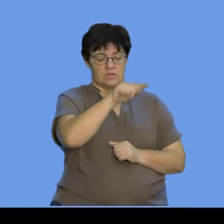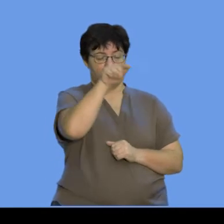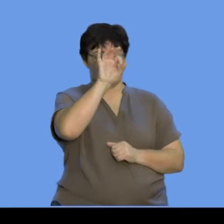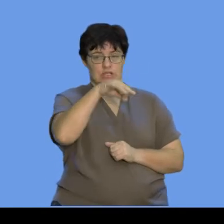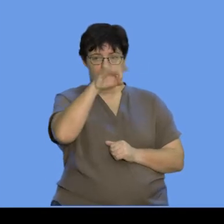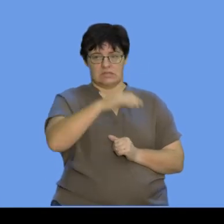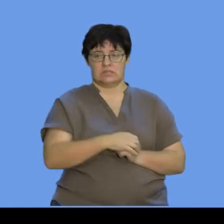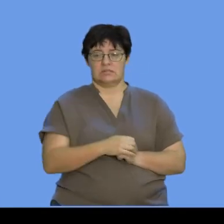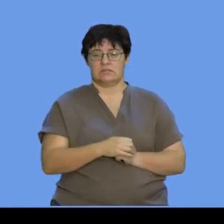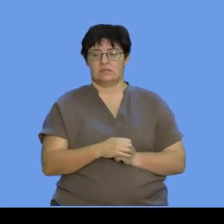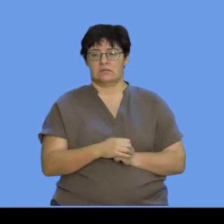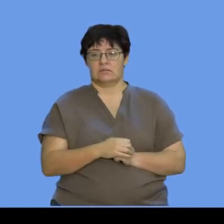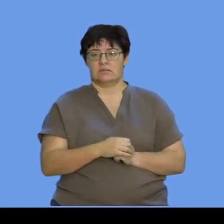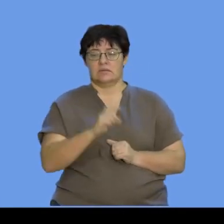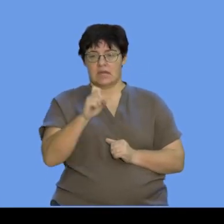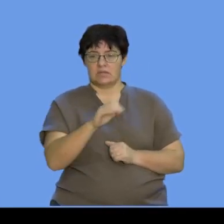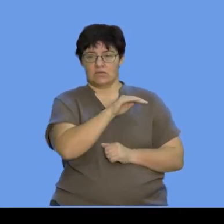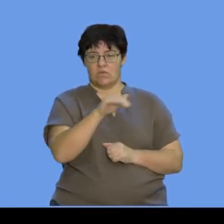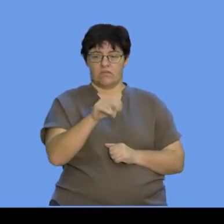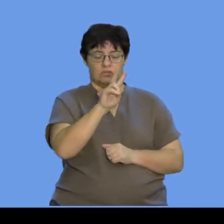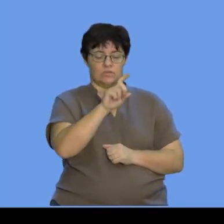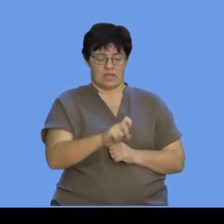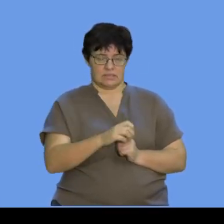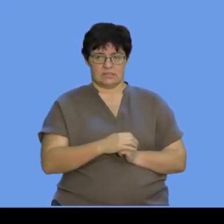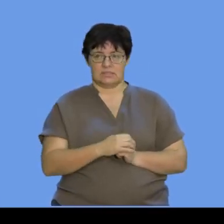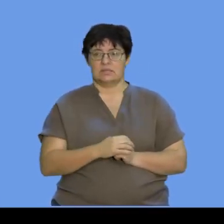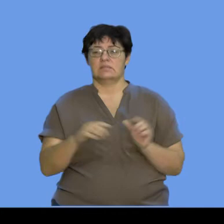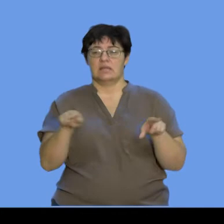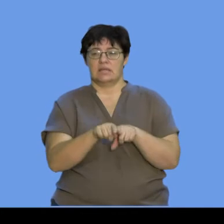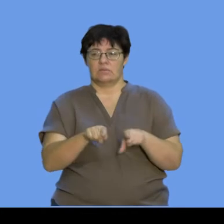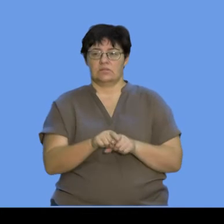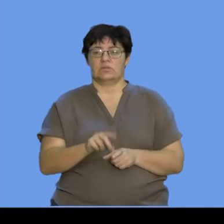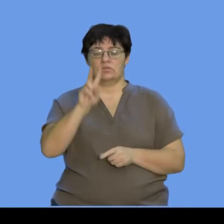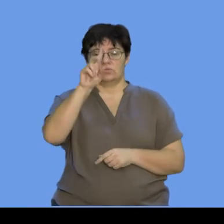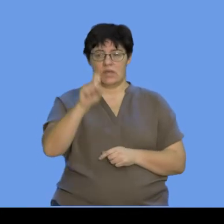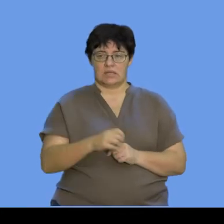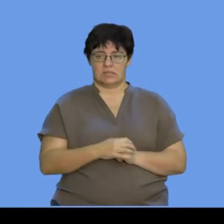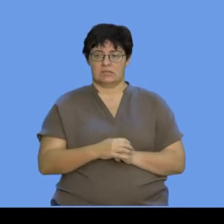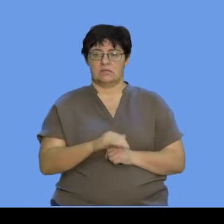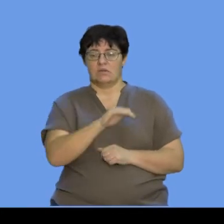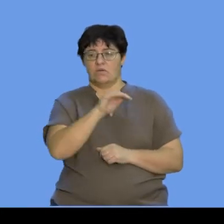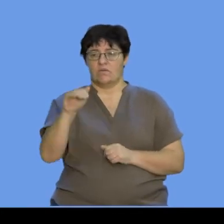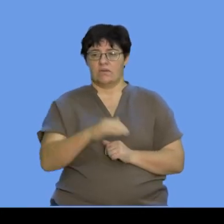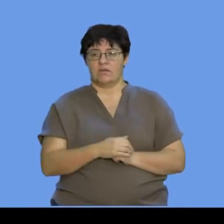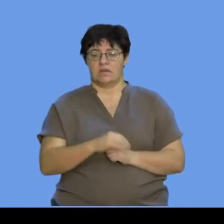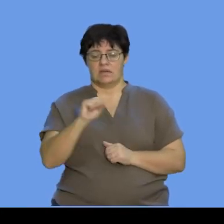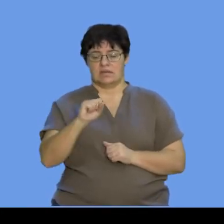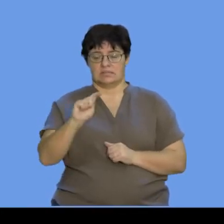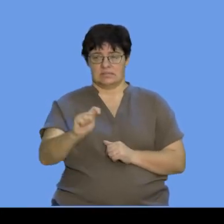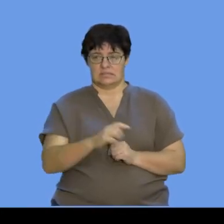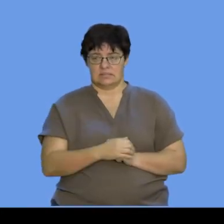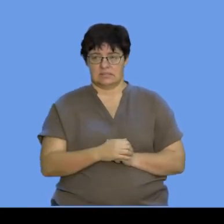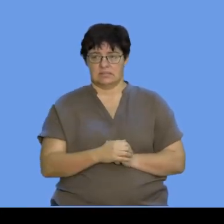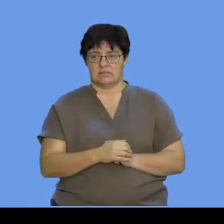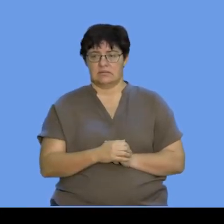It's square root of 13x over 2x is equals to 2x